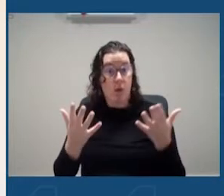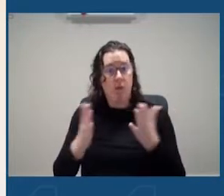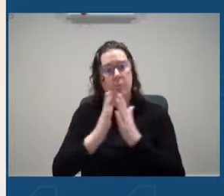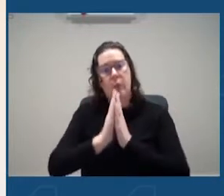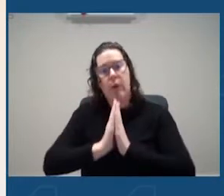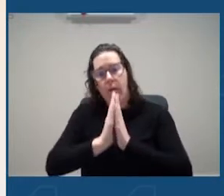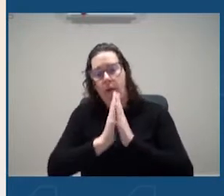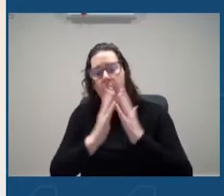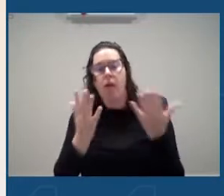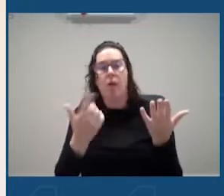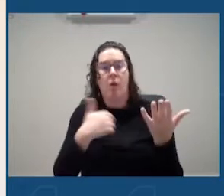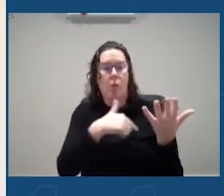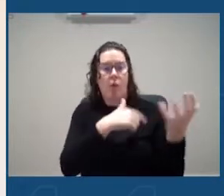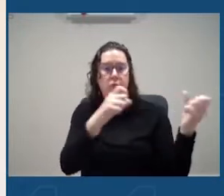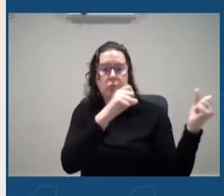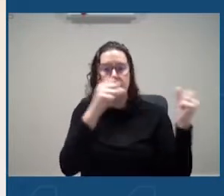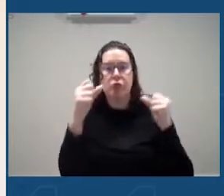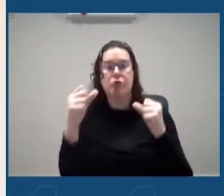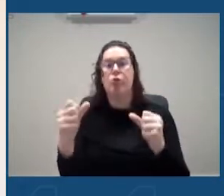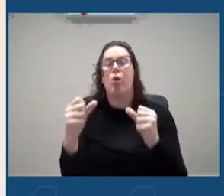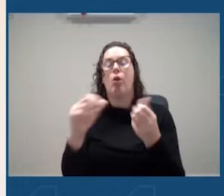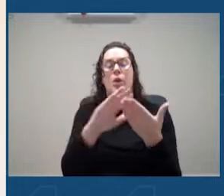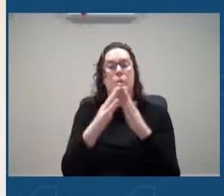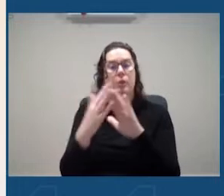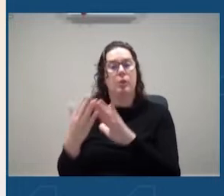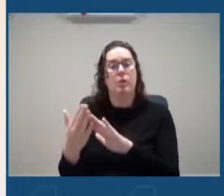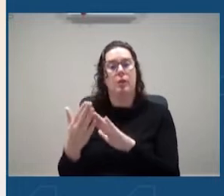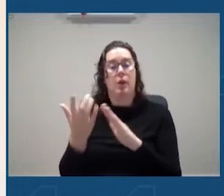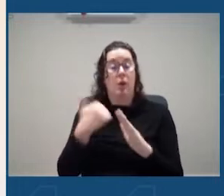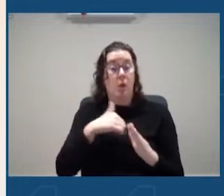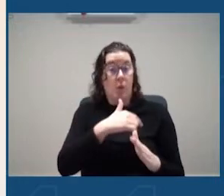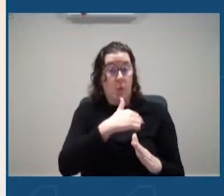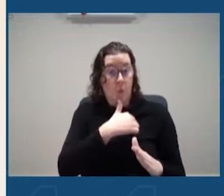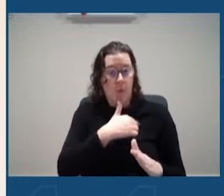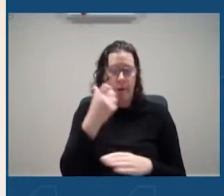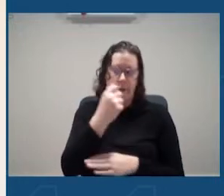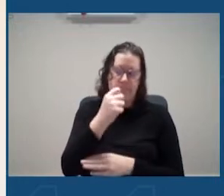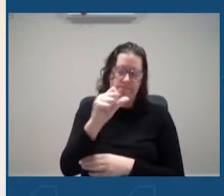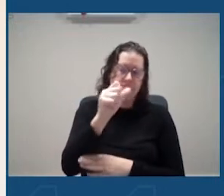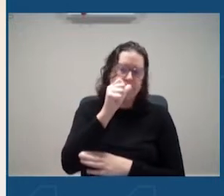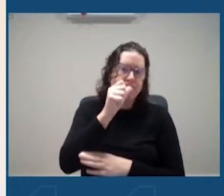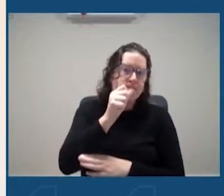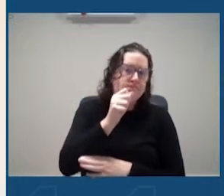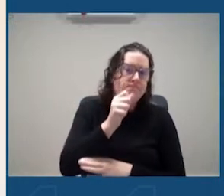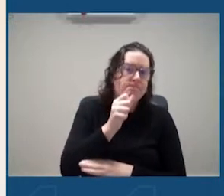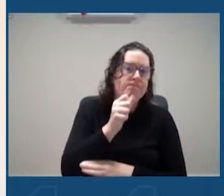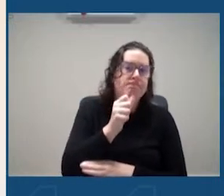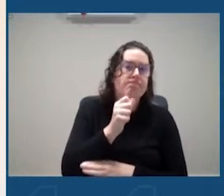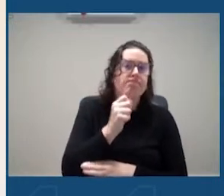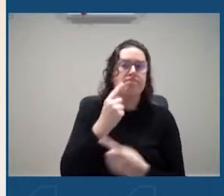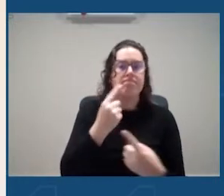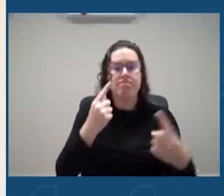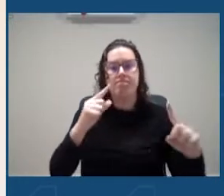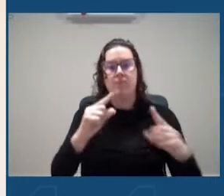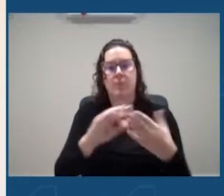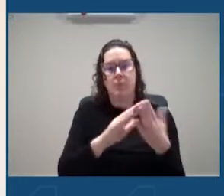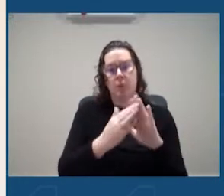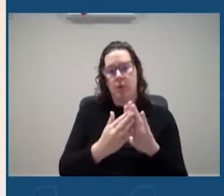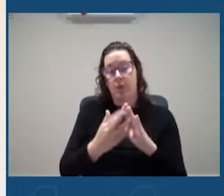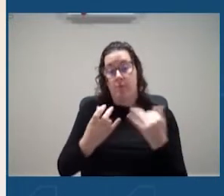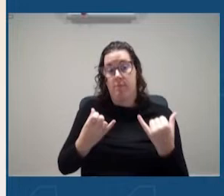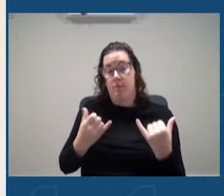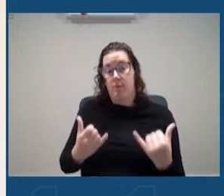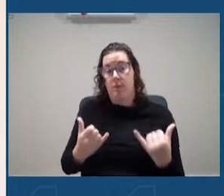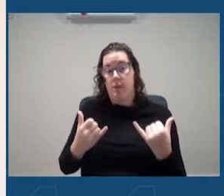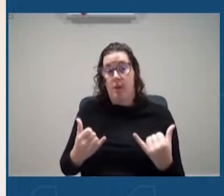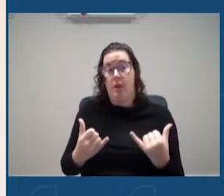We are a strong community. We are a resilient community. And now, in